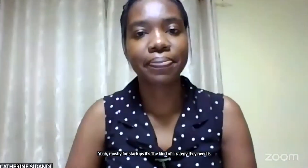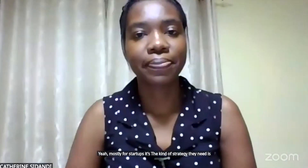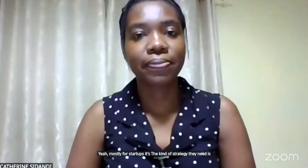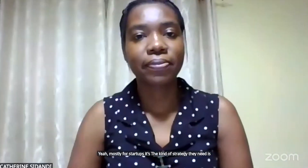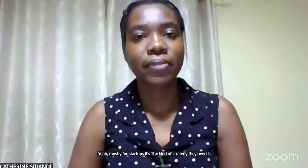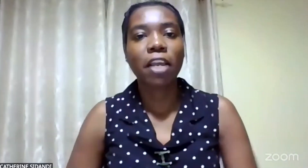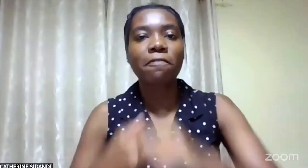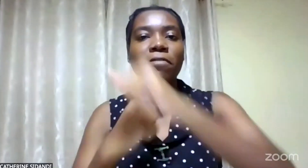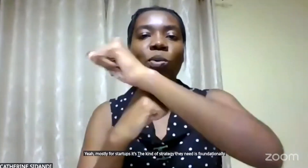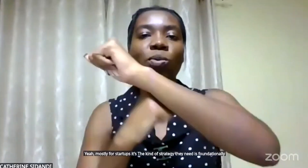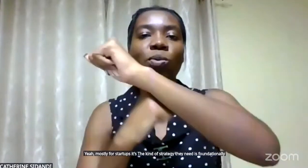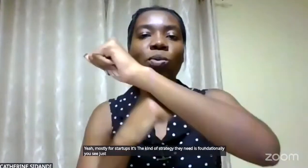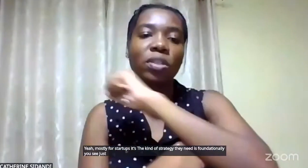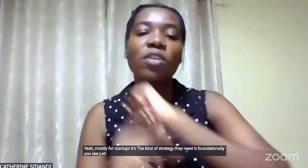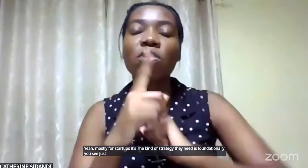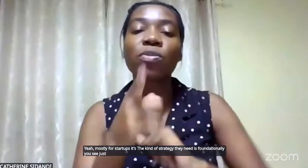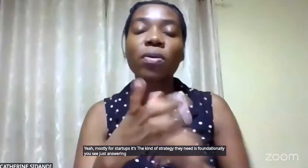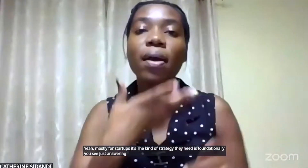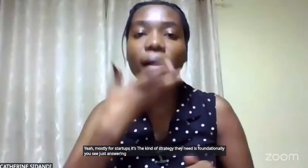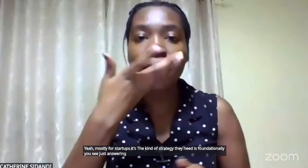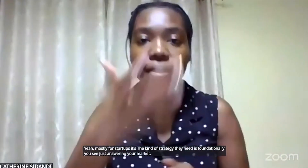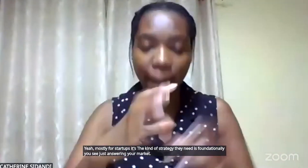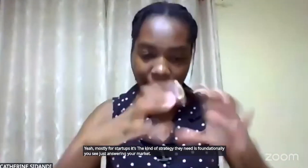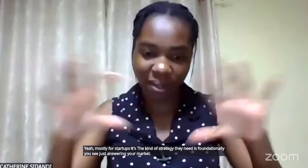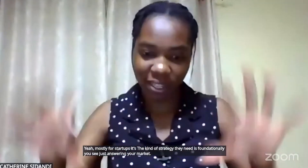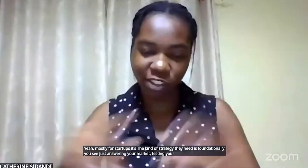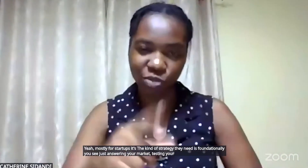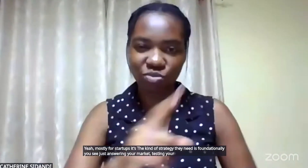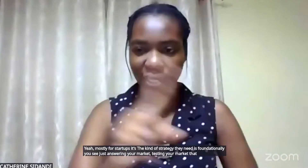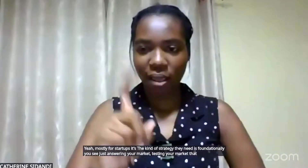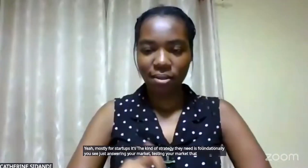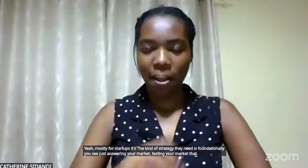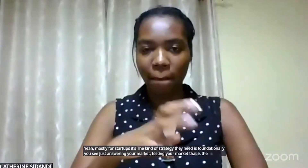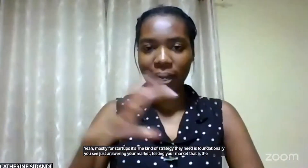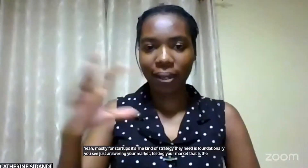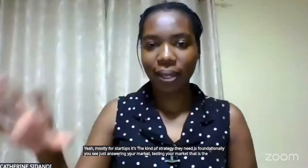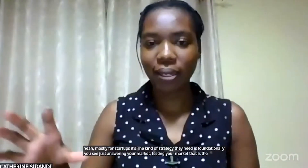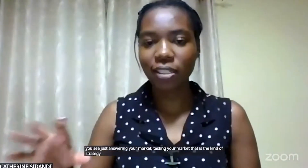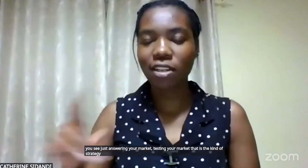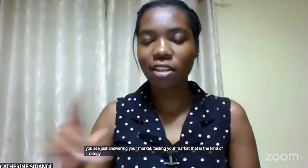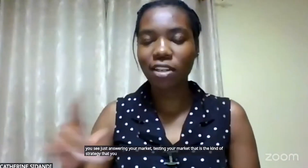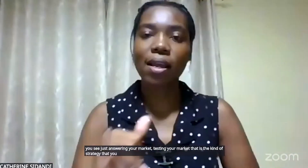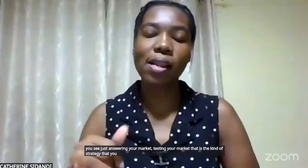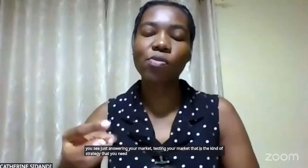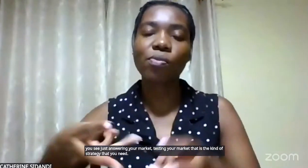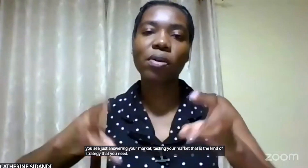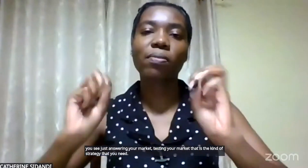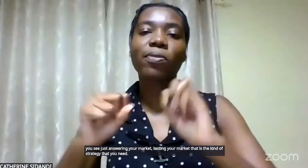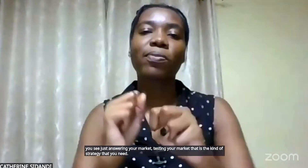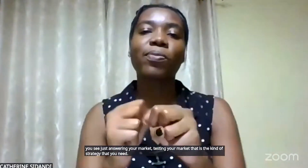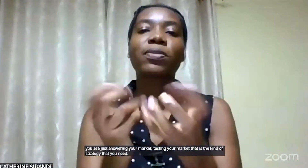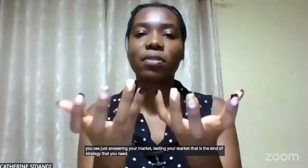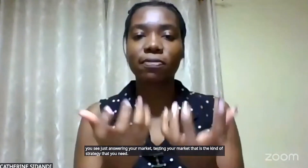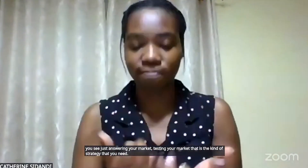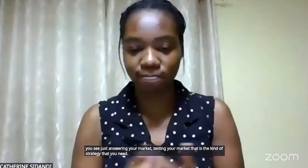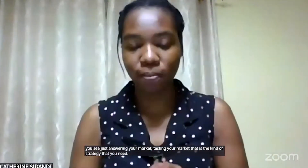foundational. You see, just answering your market, testing your market, that is the kind of strategy that you need. There are